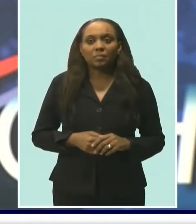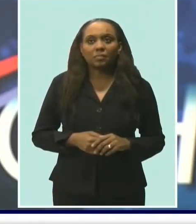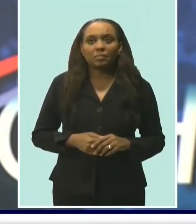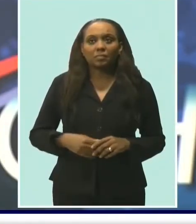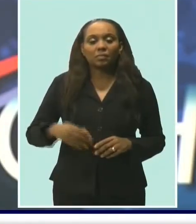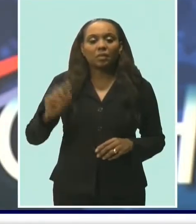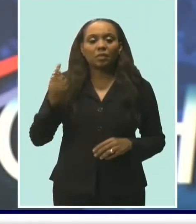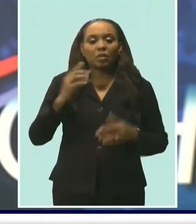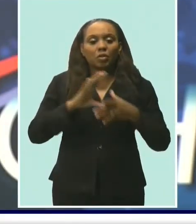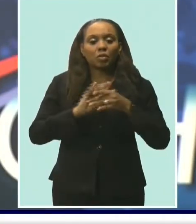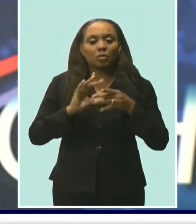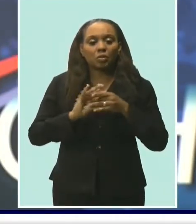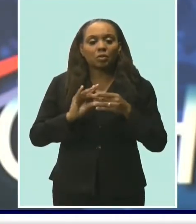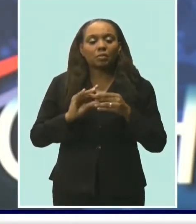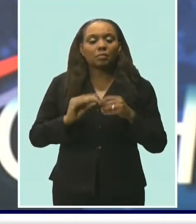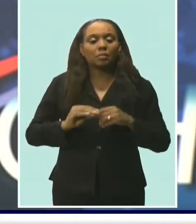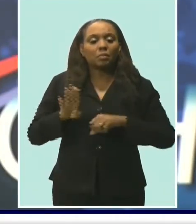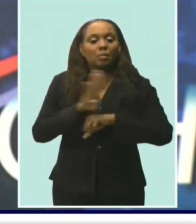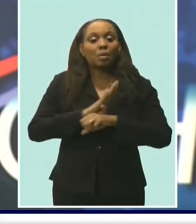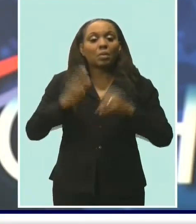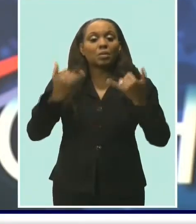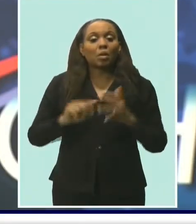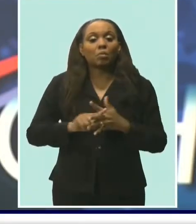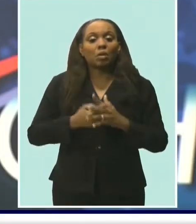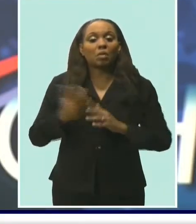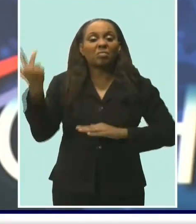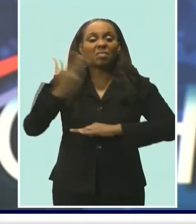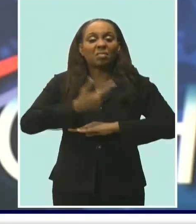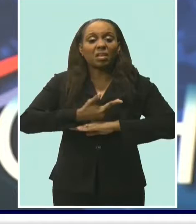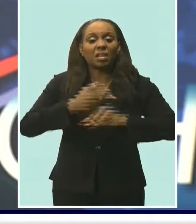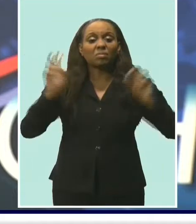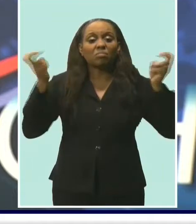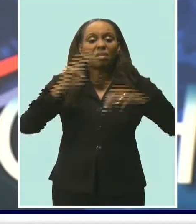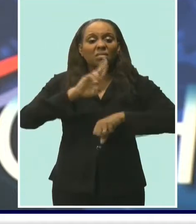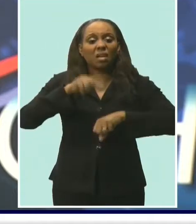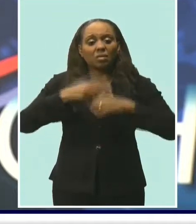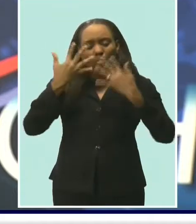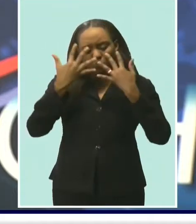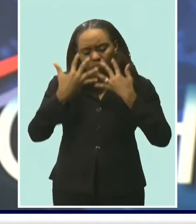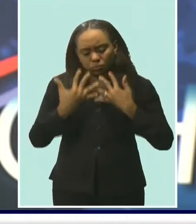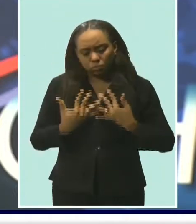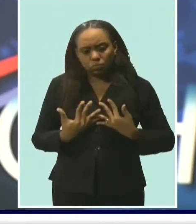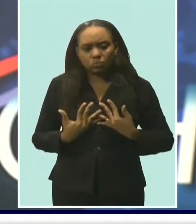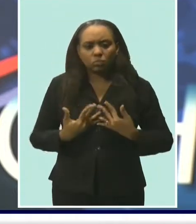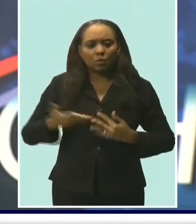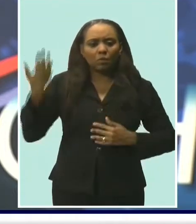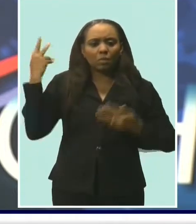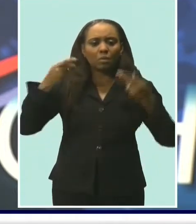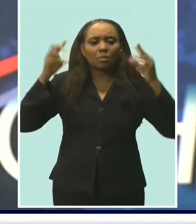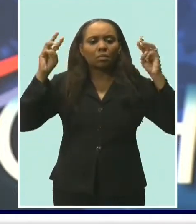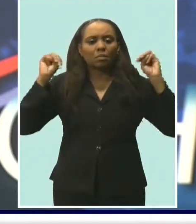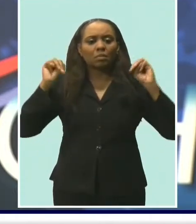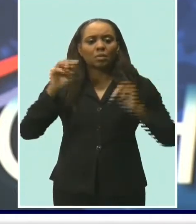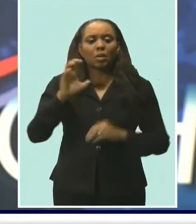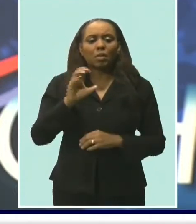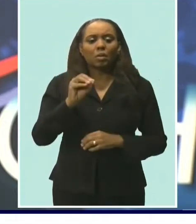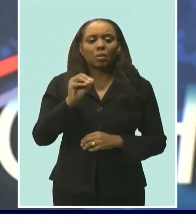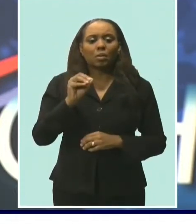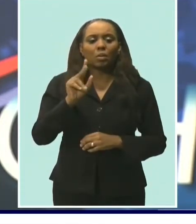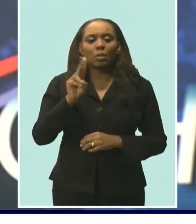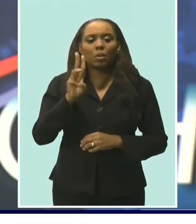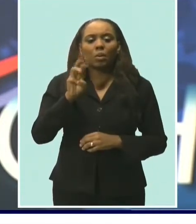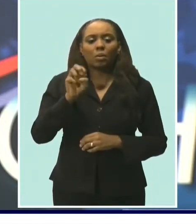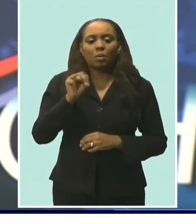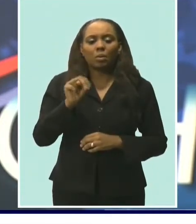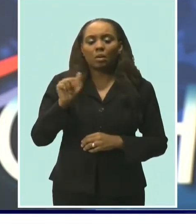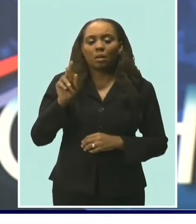In our top story, Barbados has started 3 days of national mourning from today due to the death of former Prime Minister of Barbados, Professor the